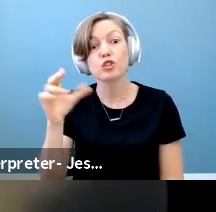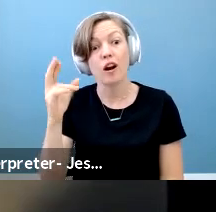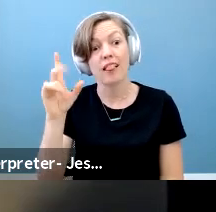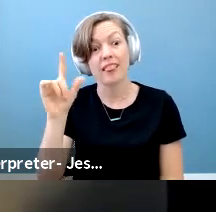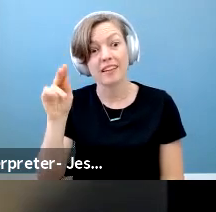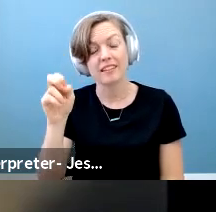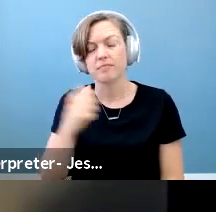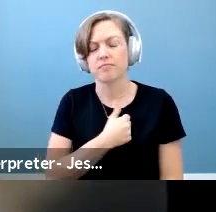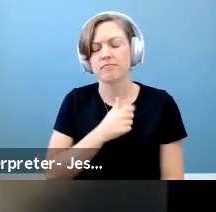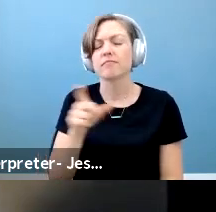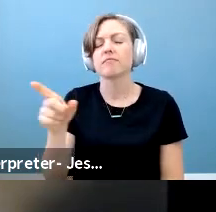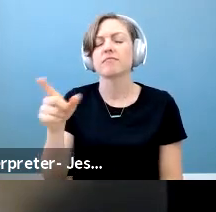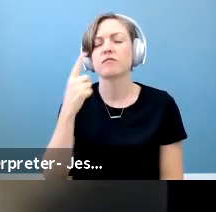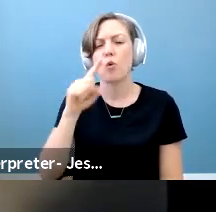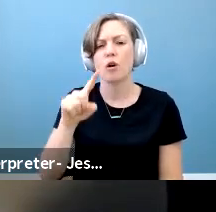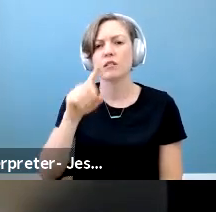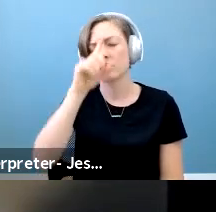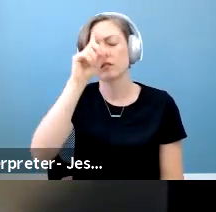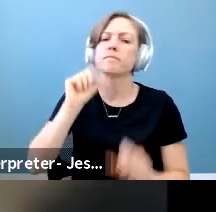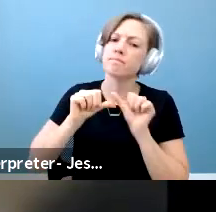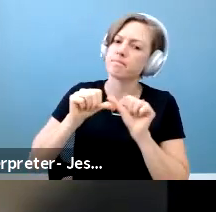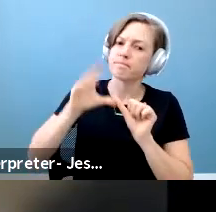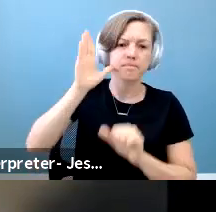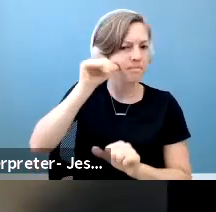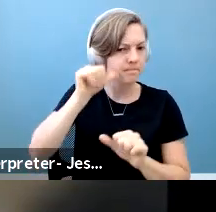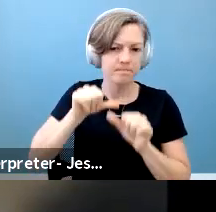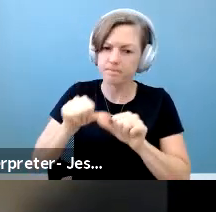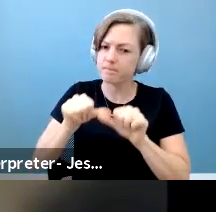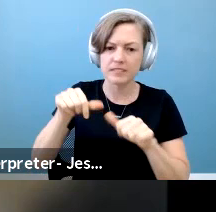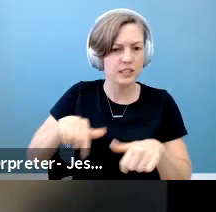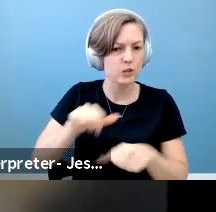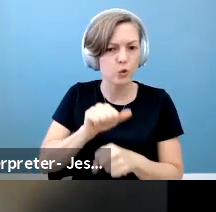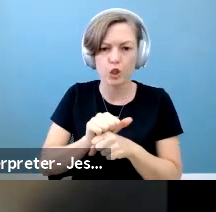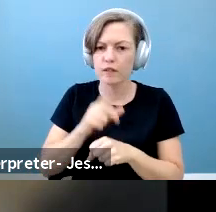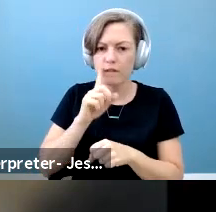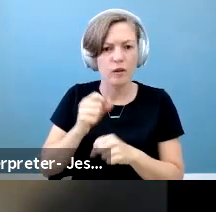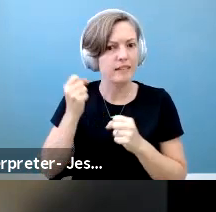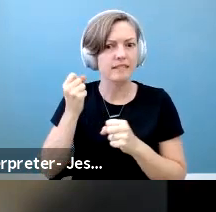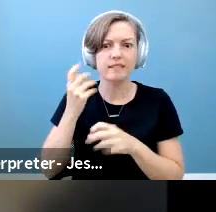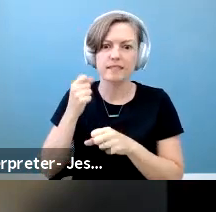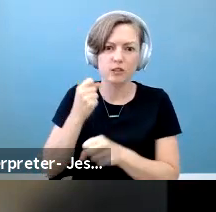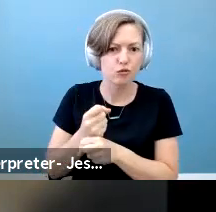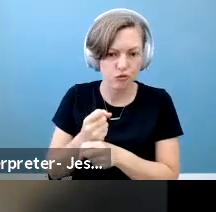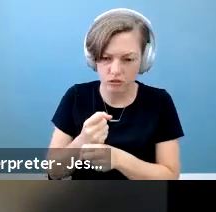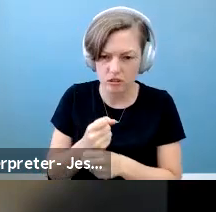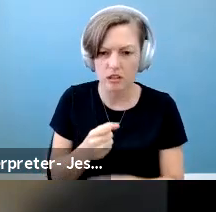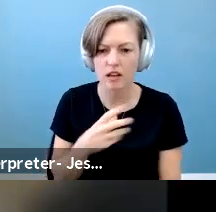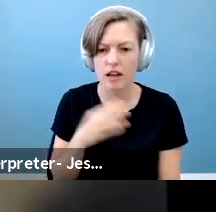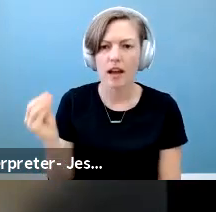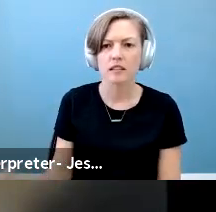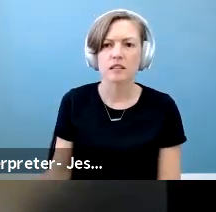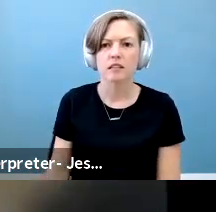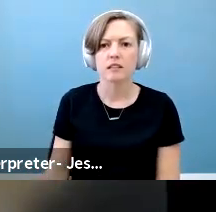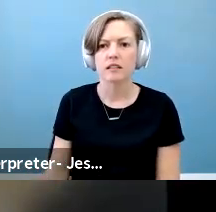for having stuck with this work for years and